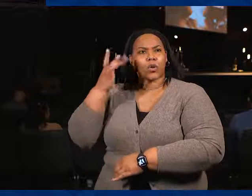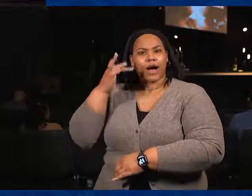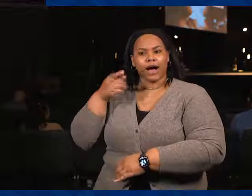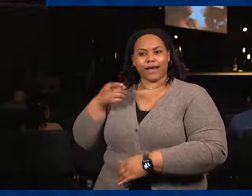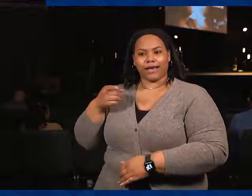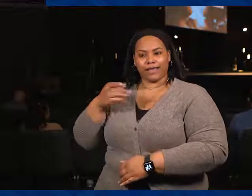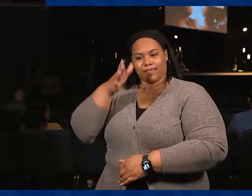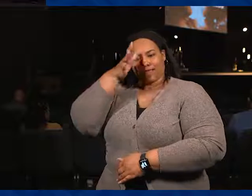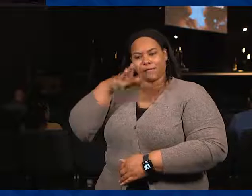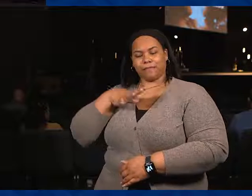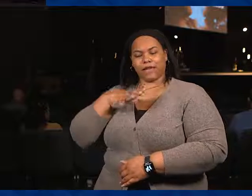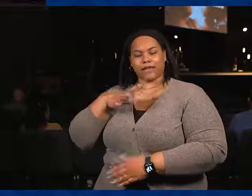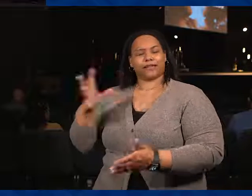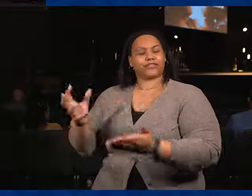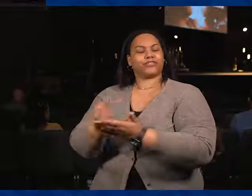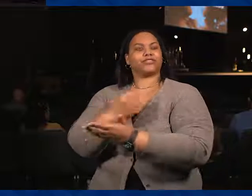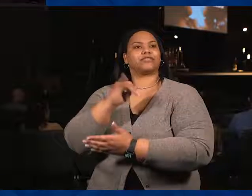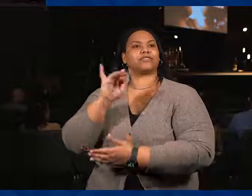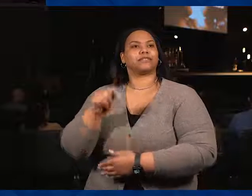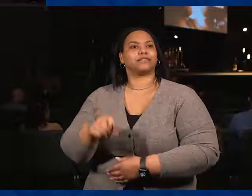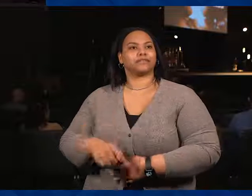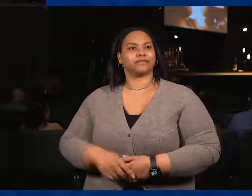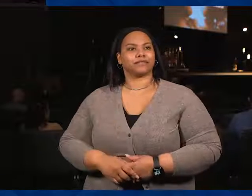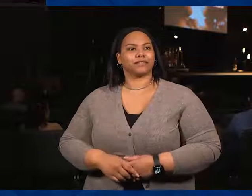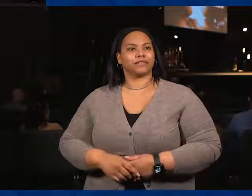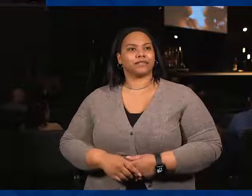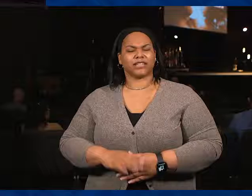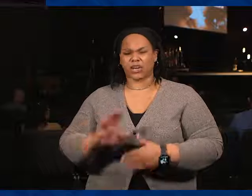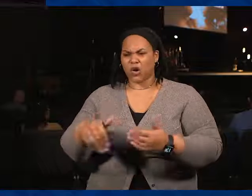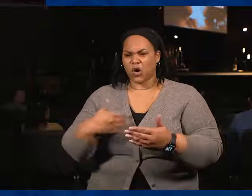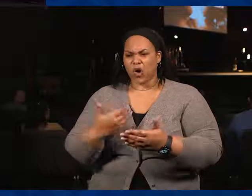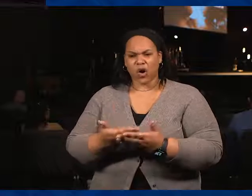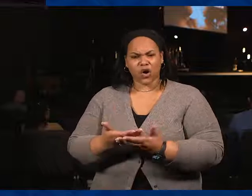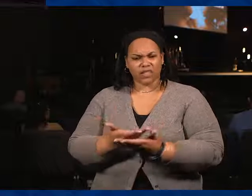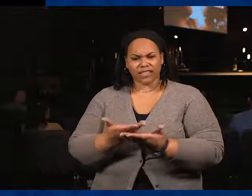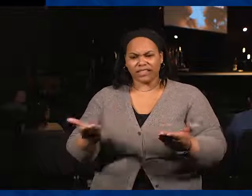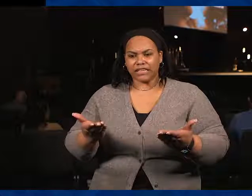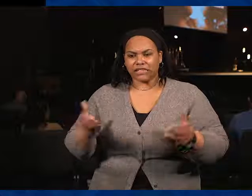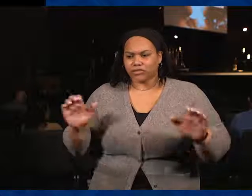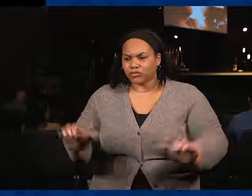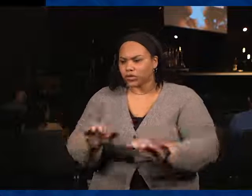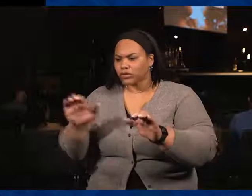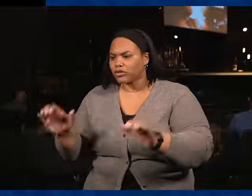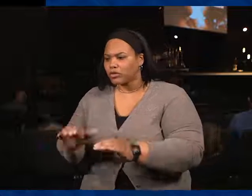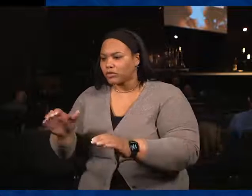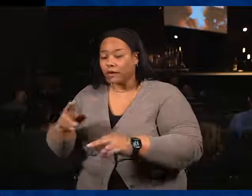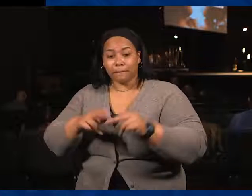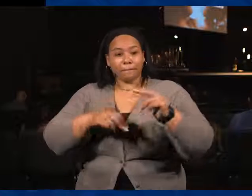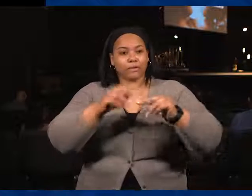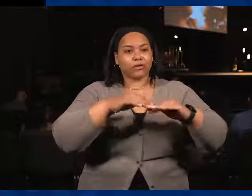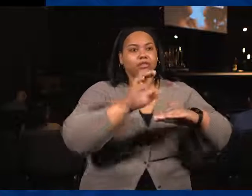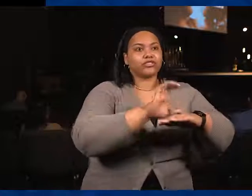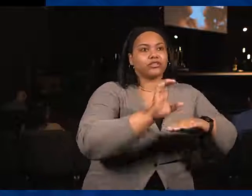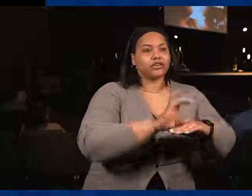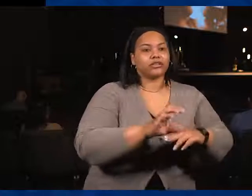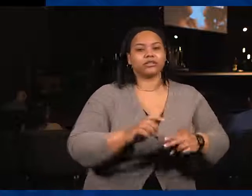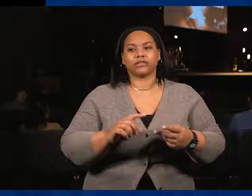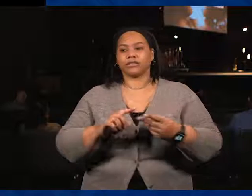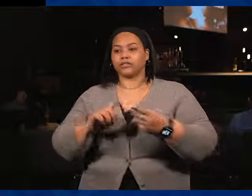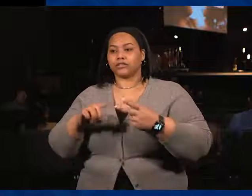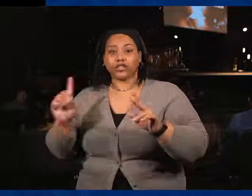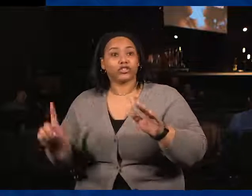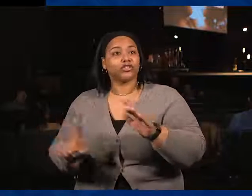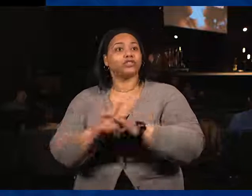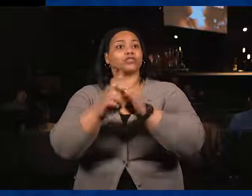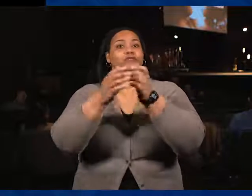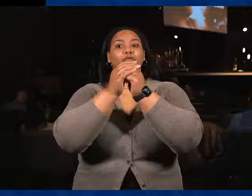deserving. I mean, look at all the stuff that he's done. He's built the church. He shows up to